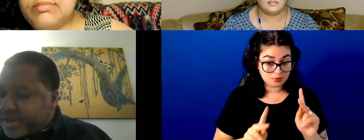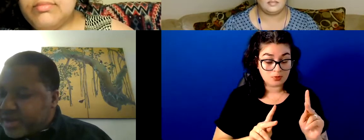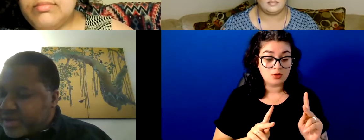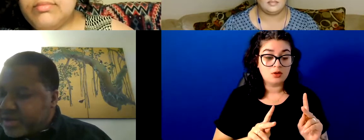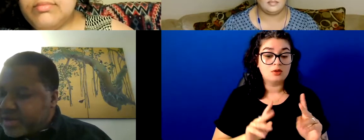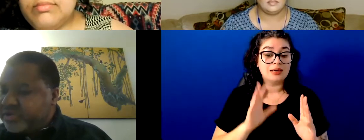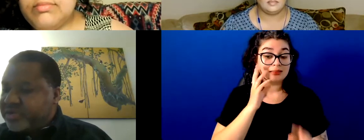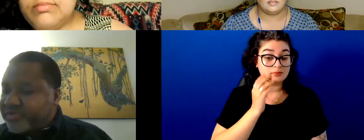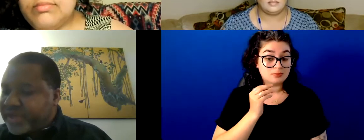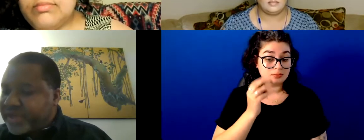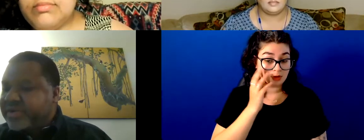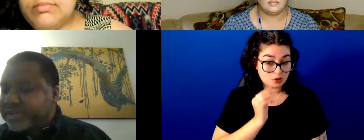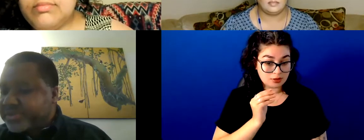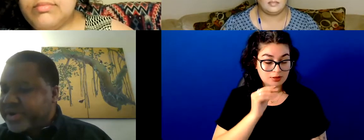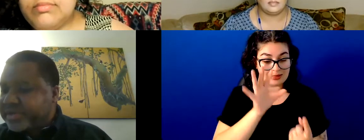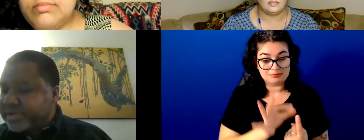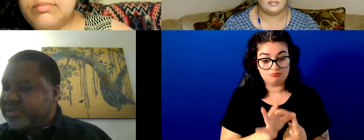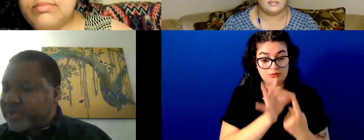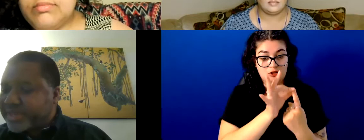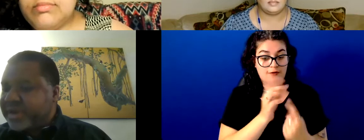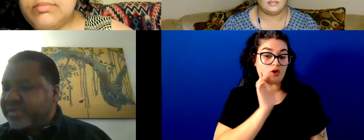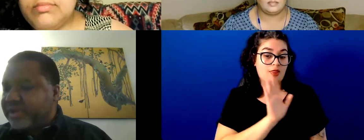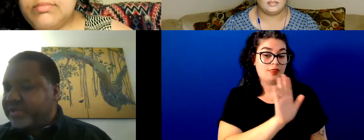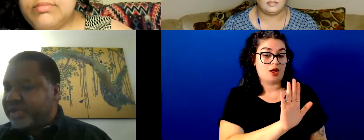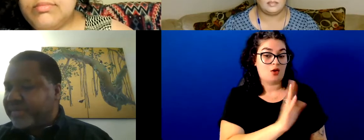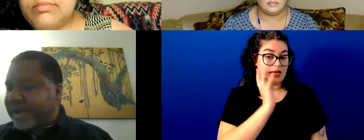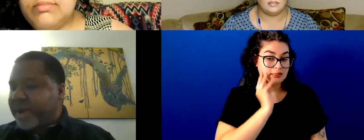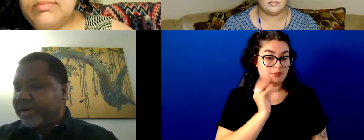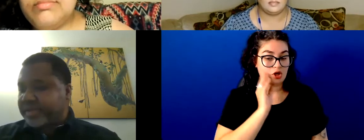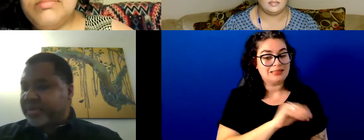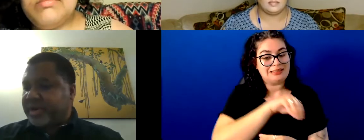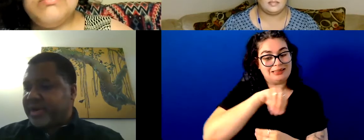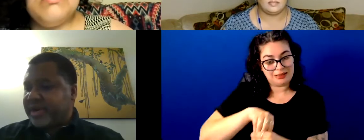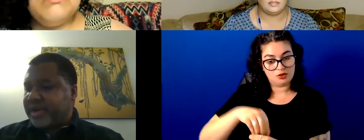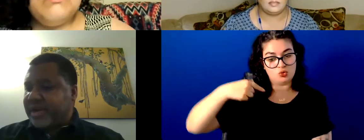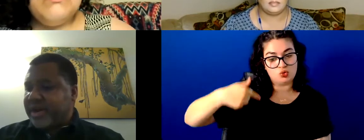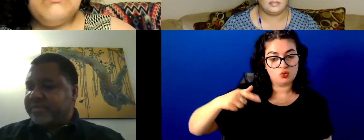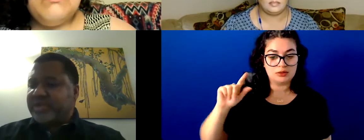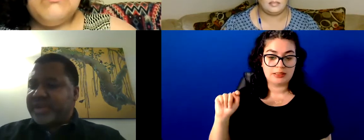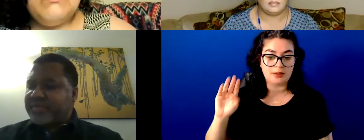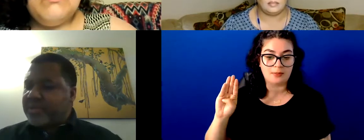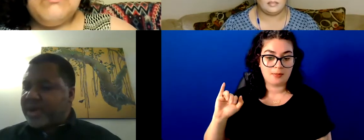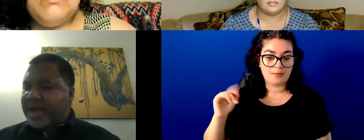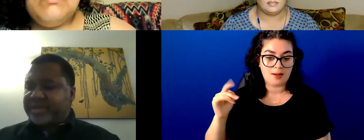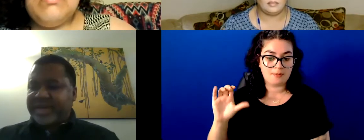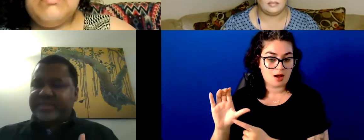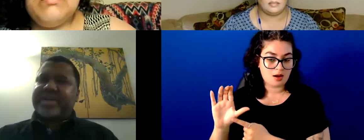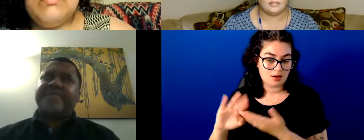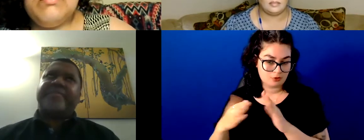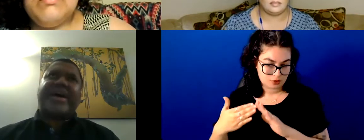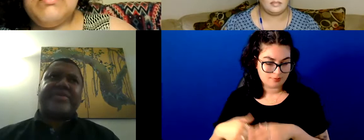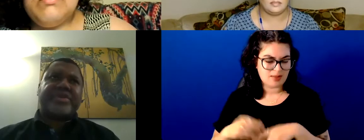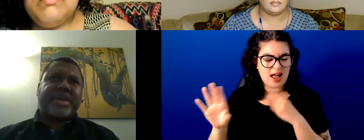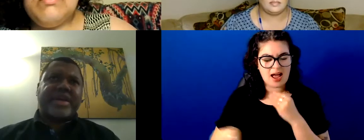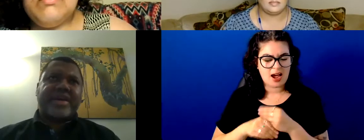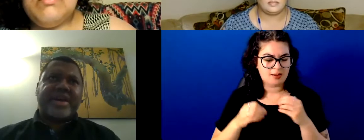unique to their experiences within the QTBIPOC community? So to give me more context,